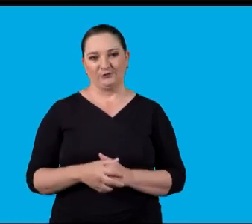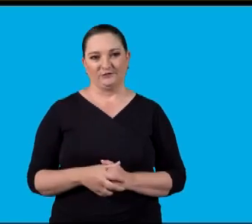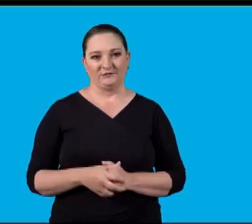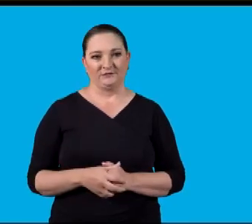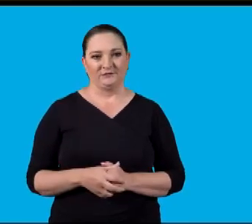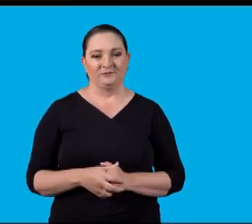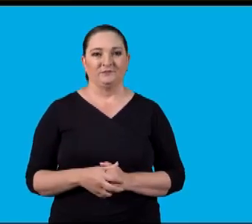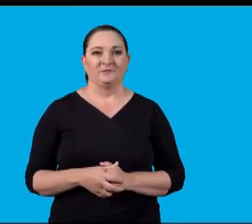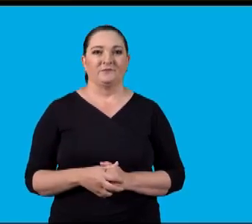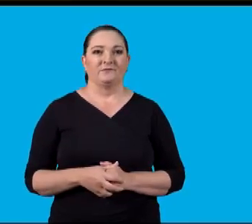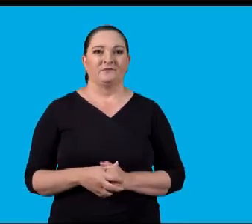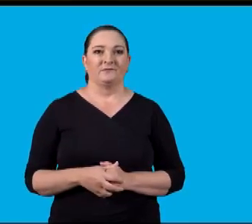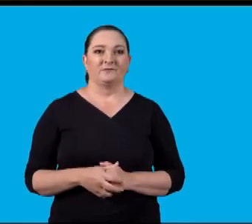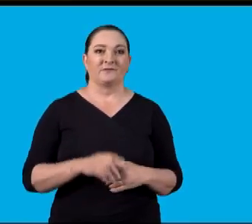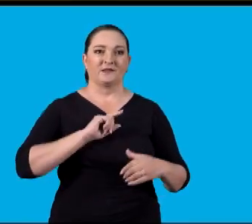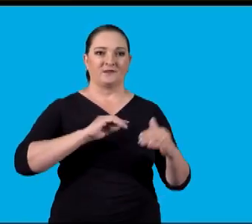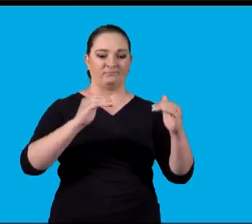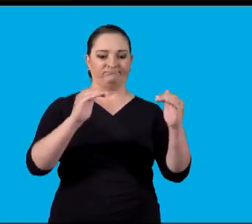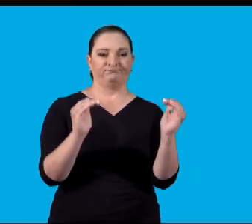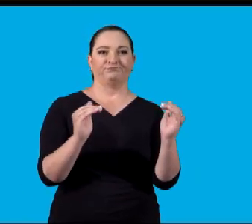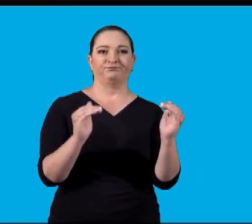1,760,000. So I'll come here, then I'll say plus